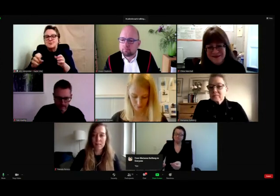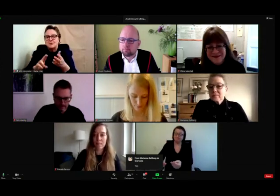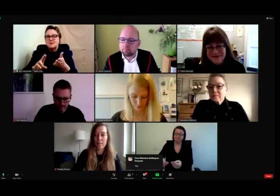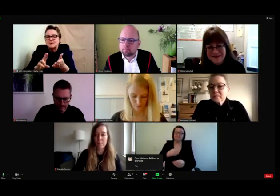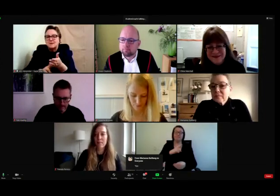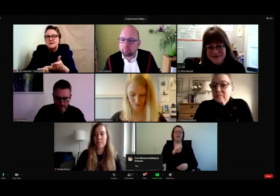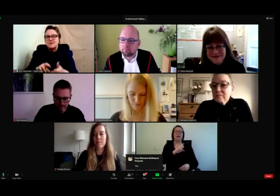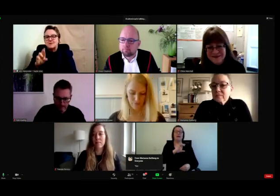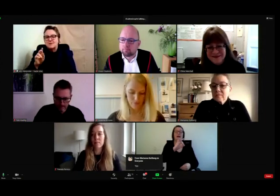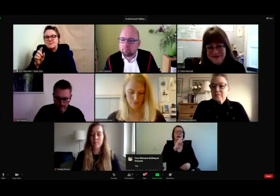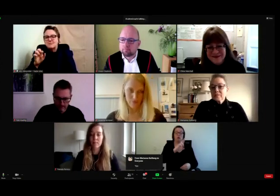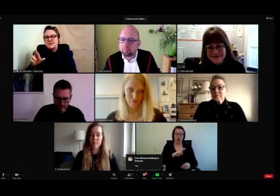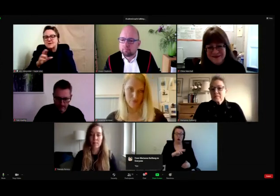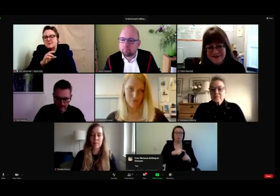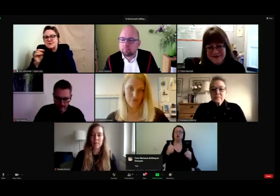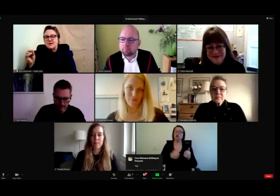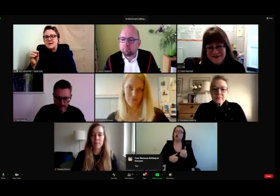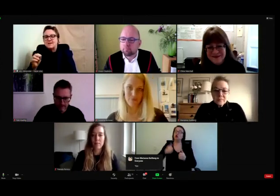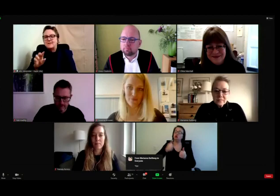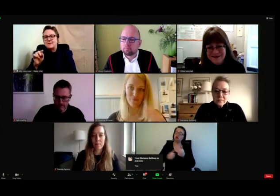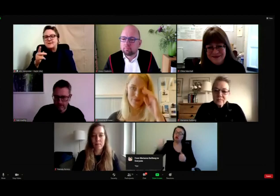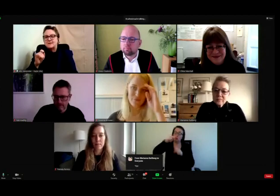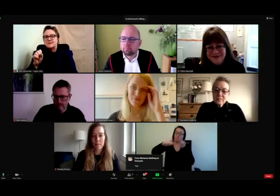doctoral thesis supervisor.